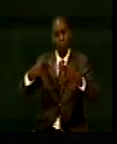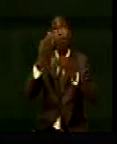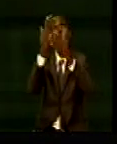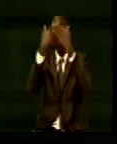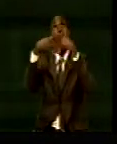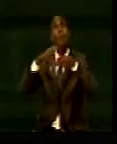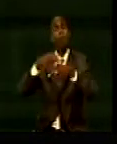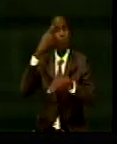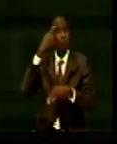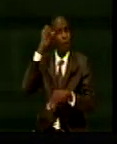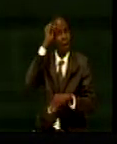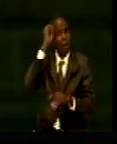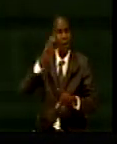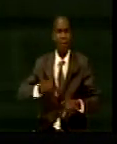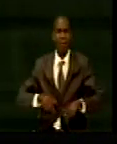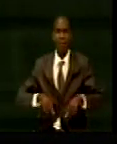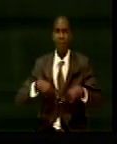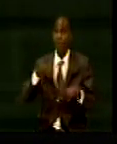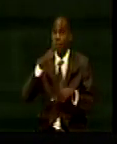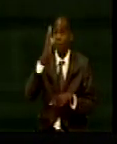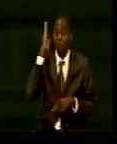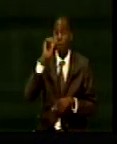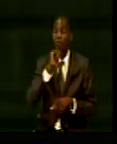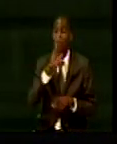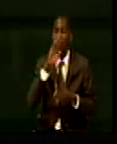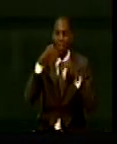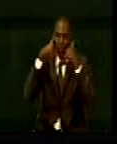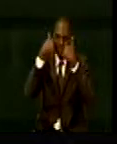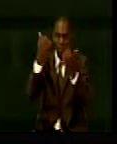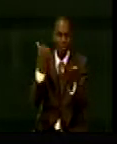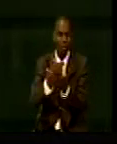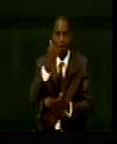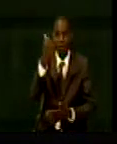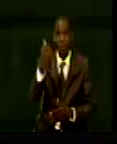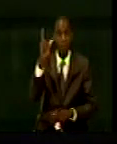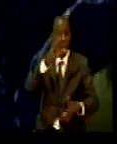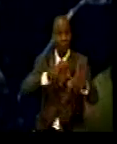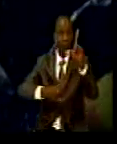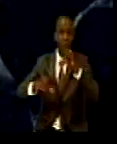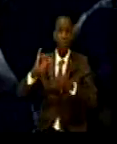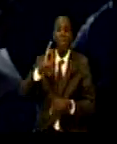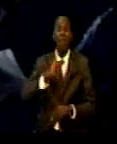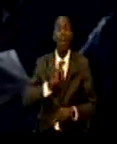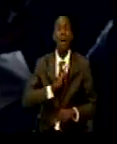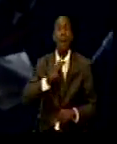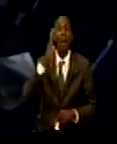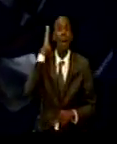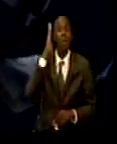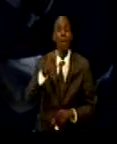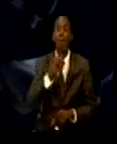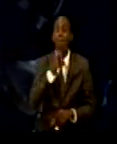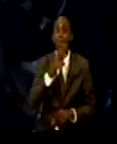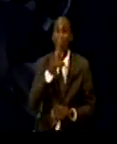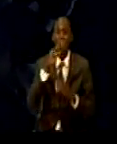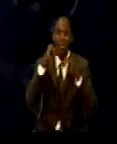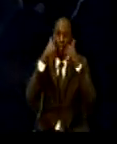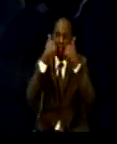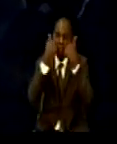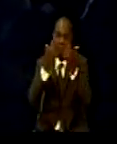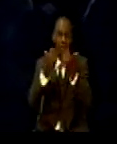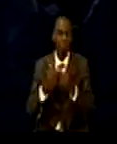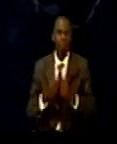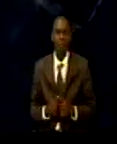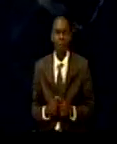for his life. You will not be ashamed. I will not be ashamed. Paul was